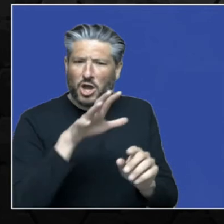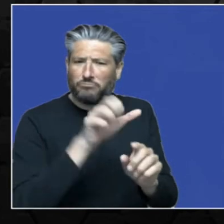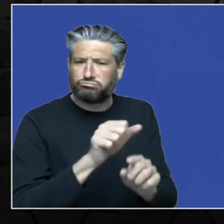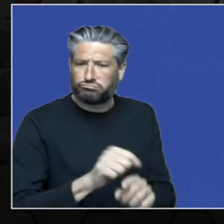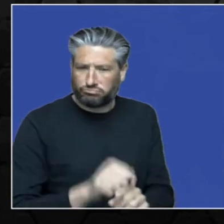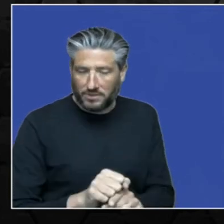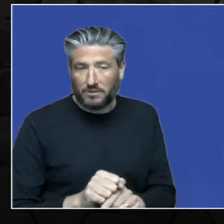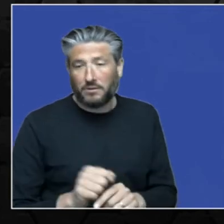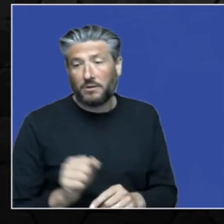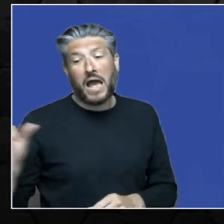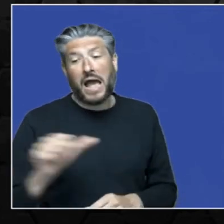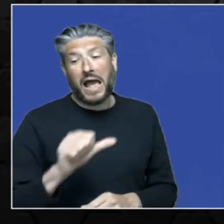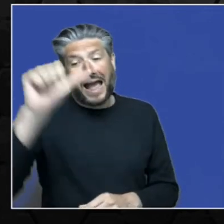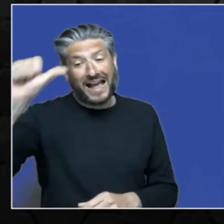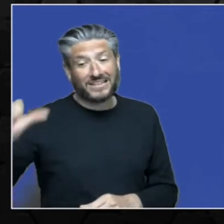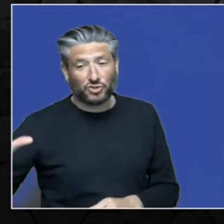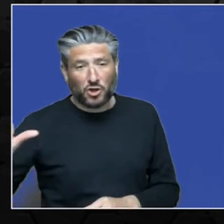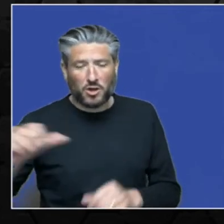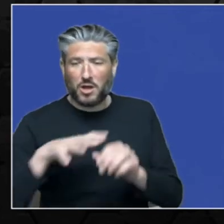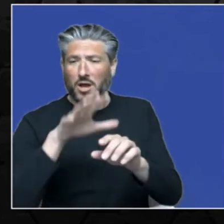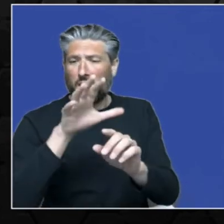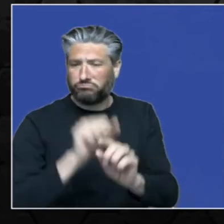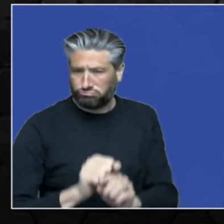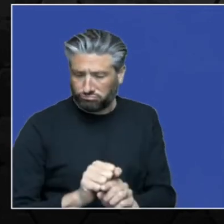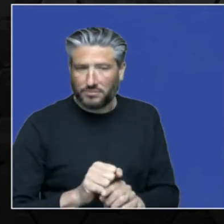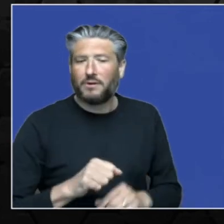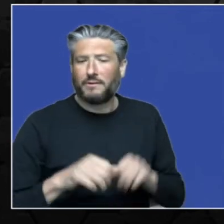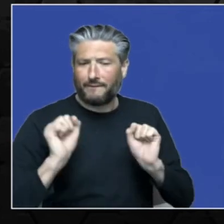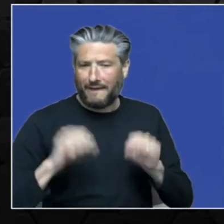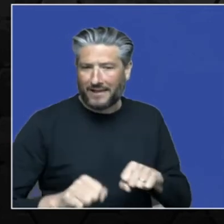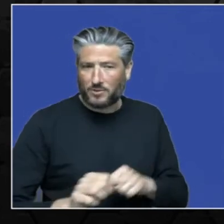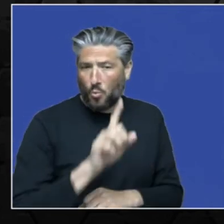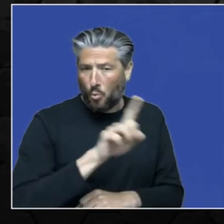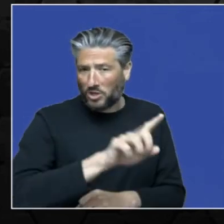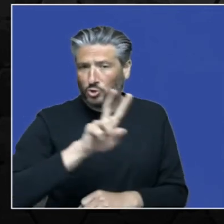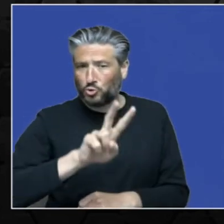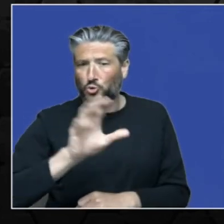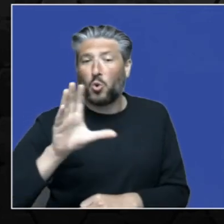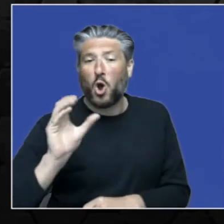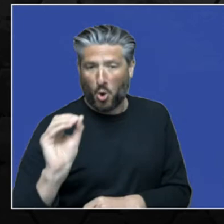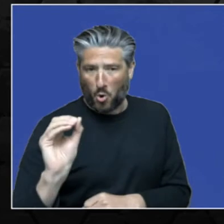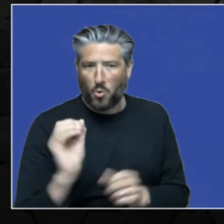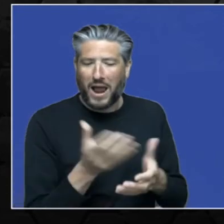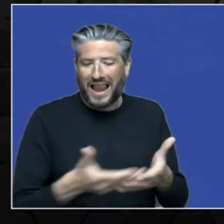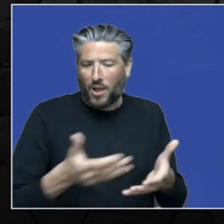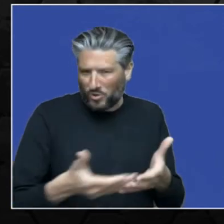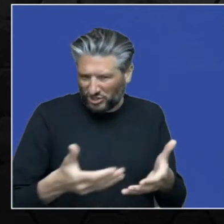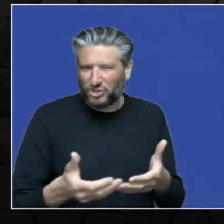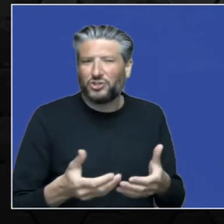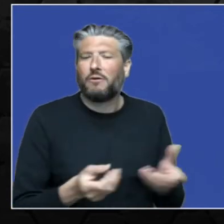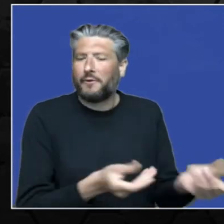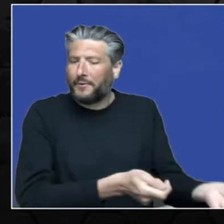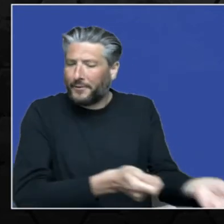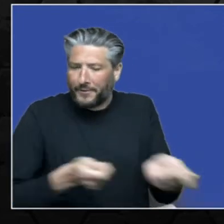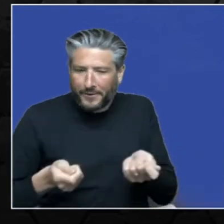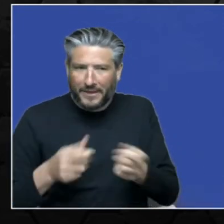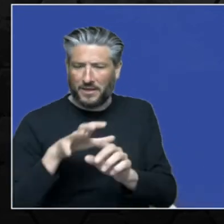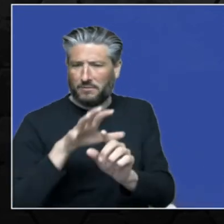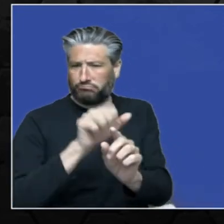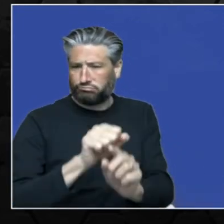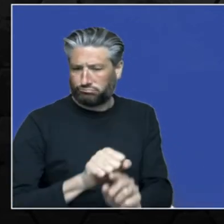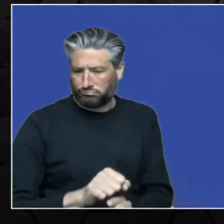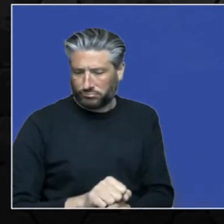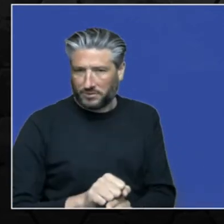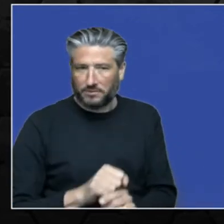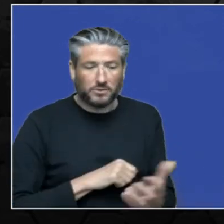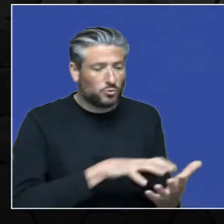detects about up to 120 languages where the language input is written in and reported as single language code for every document